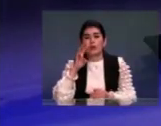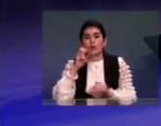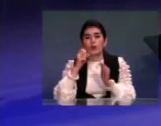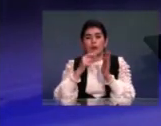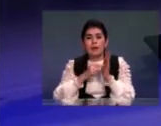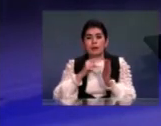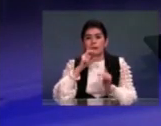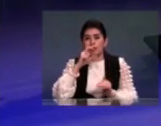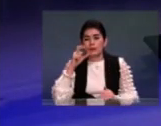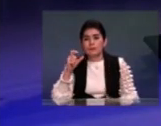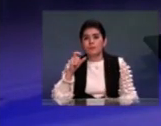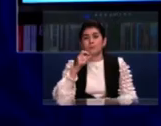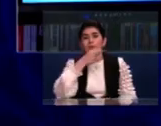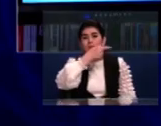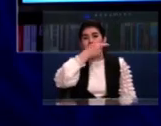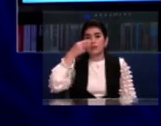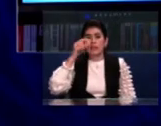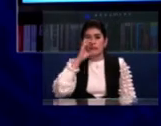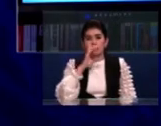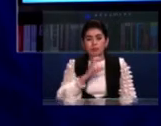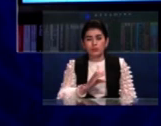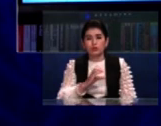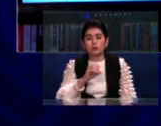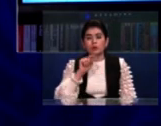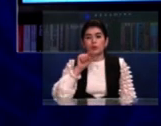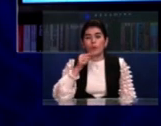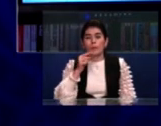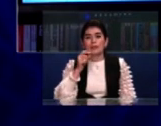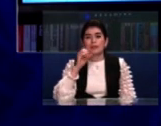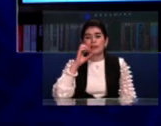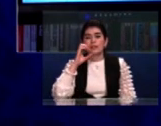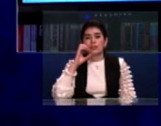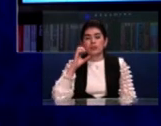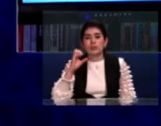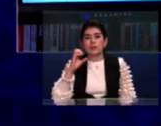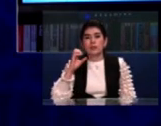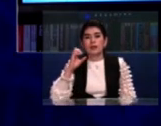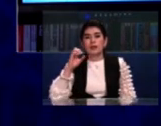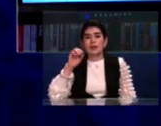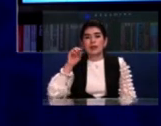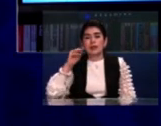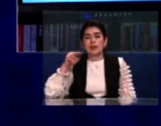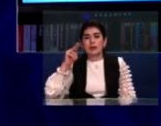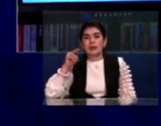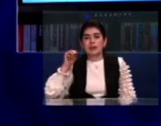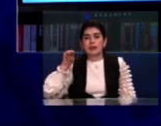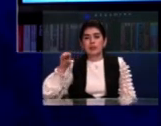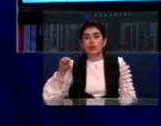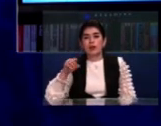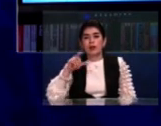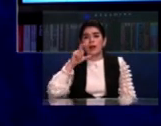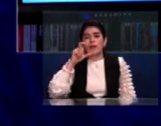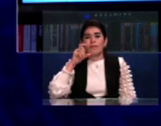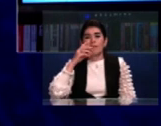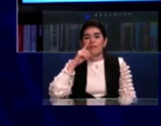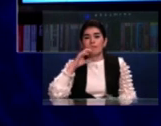E taqsim s ko'paytirilgan S ko'paytirilgan delta t. N bu fotonlar